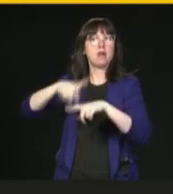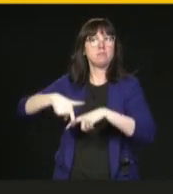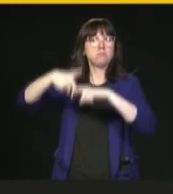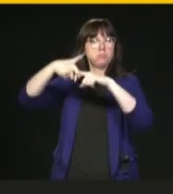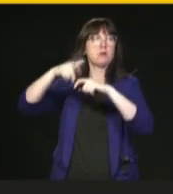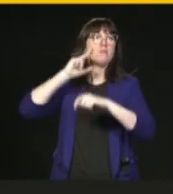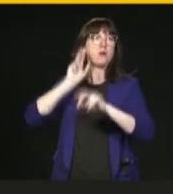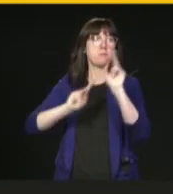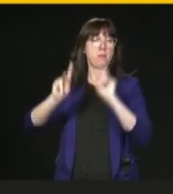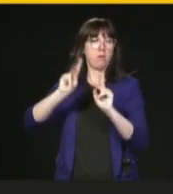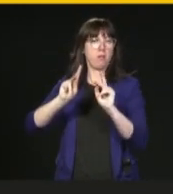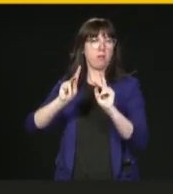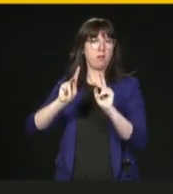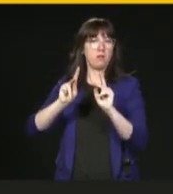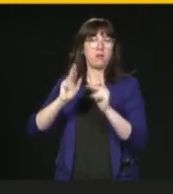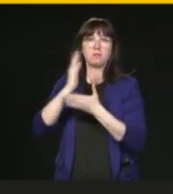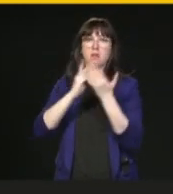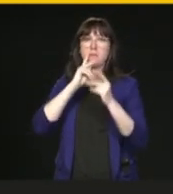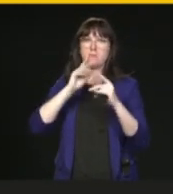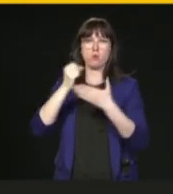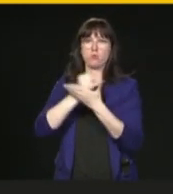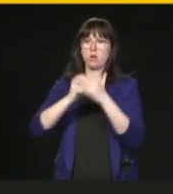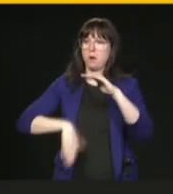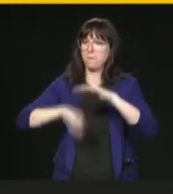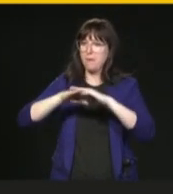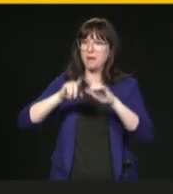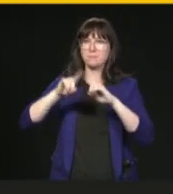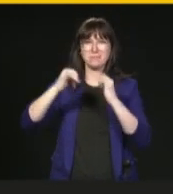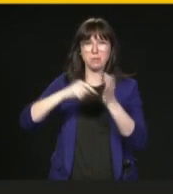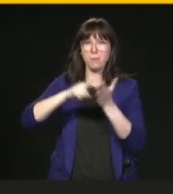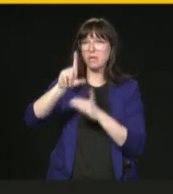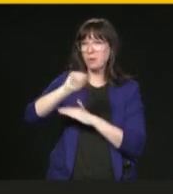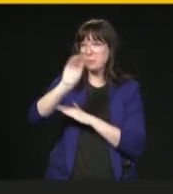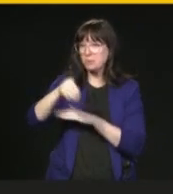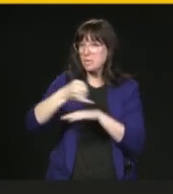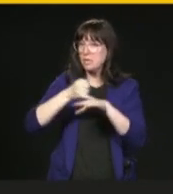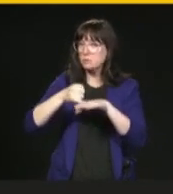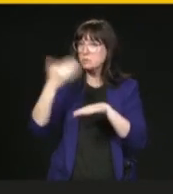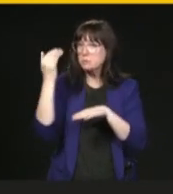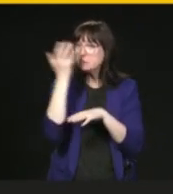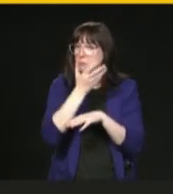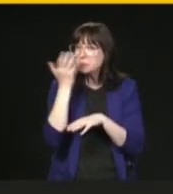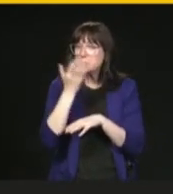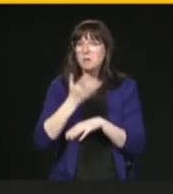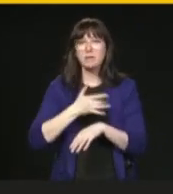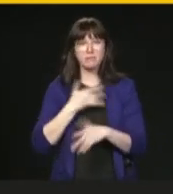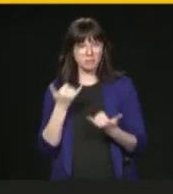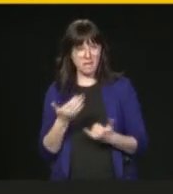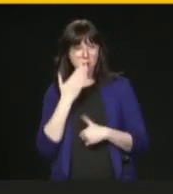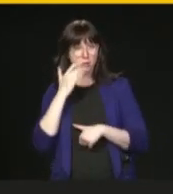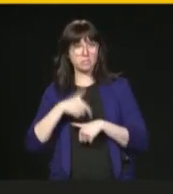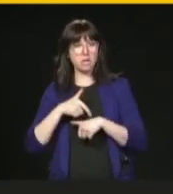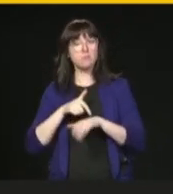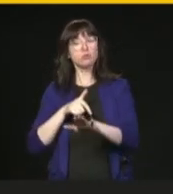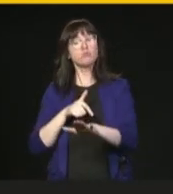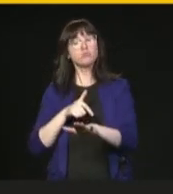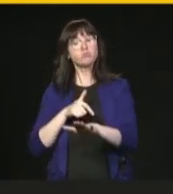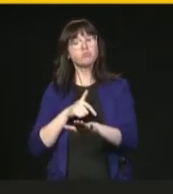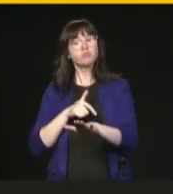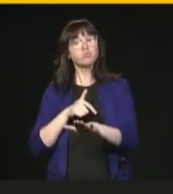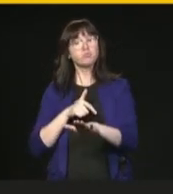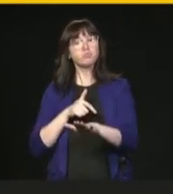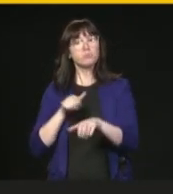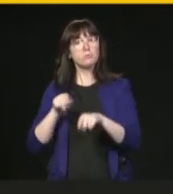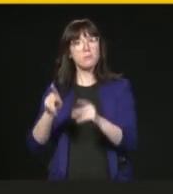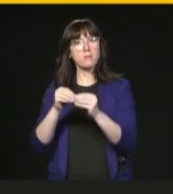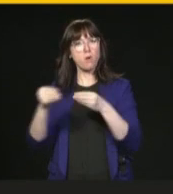period? There are people whose credit card is maxed up, they're paying interest. Don't you think it's time for them to give Canadians a